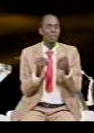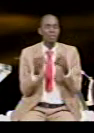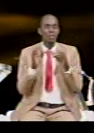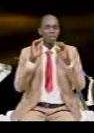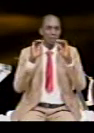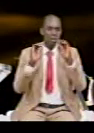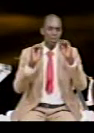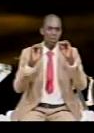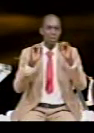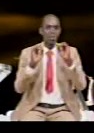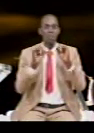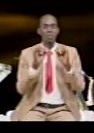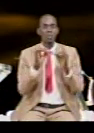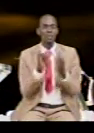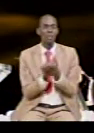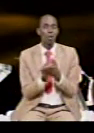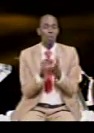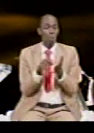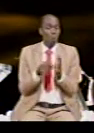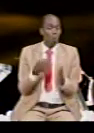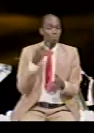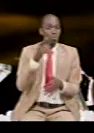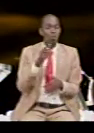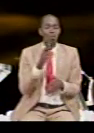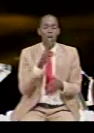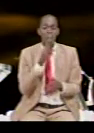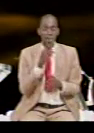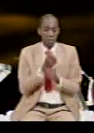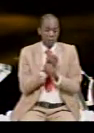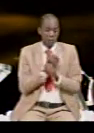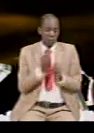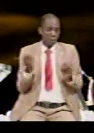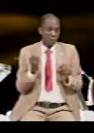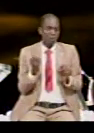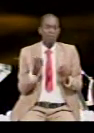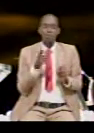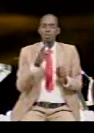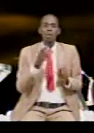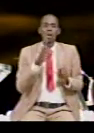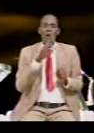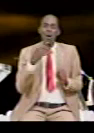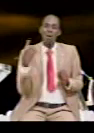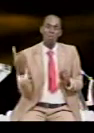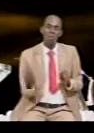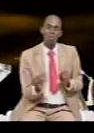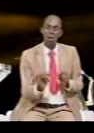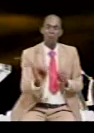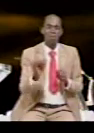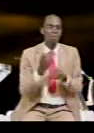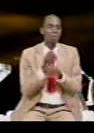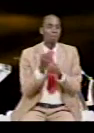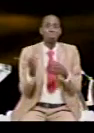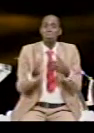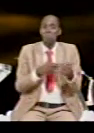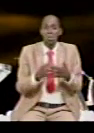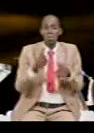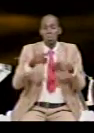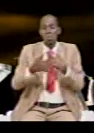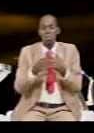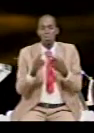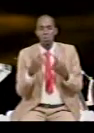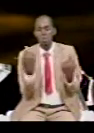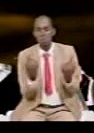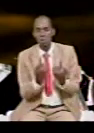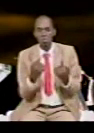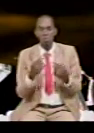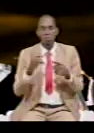once you are saved, you are forever saved, even if you continue living in your sin, your cigarette